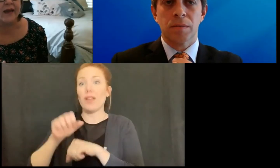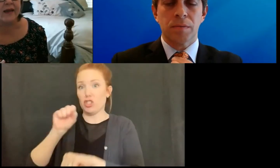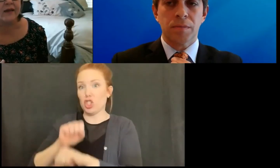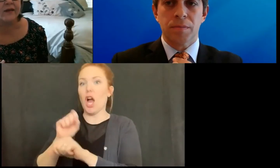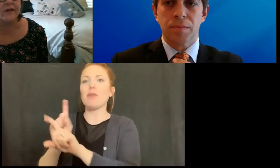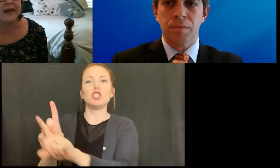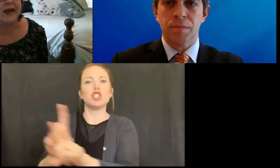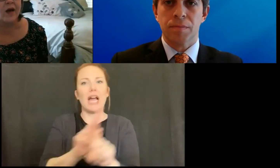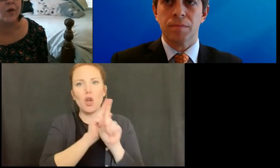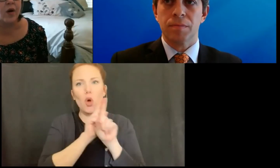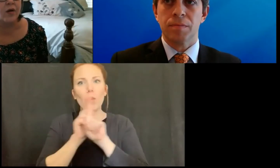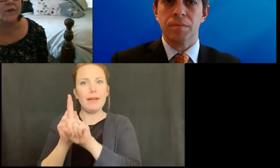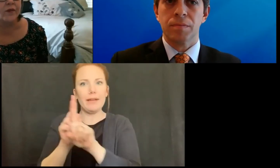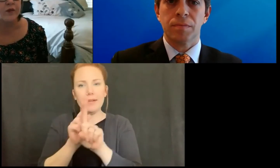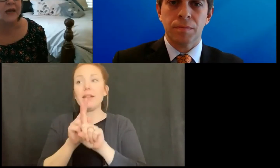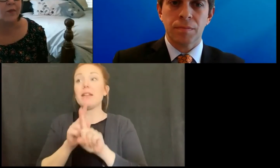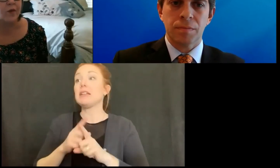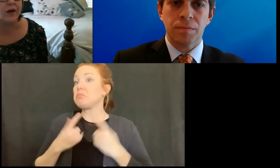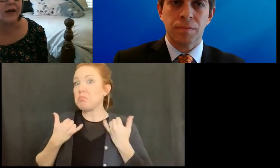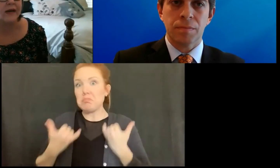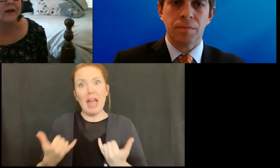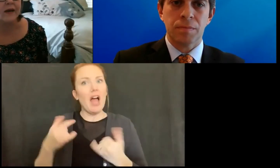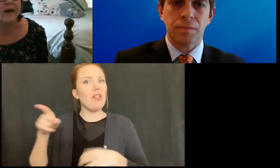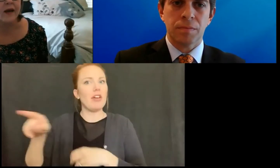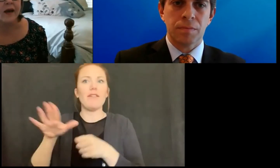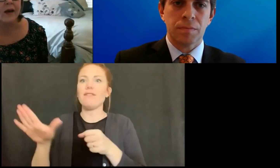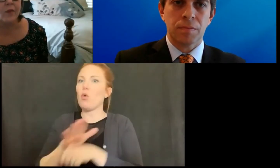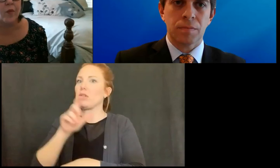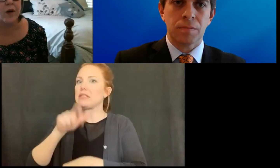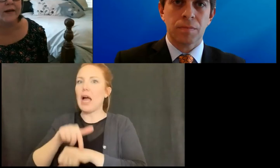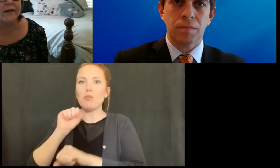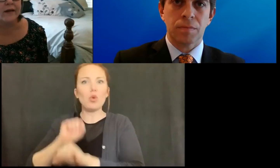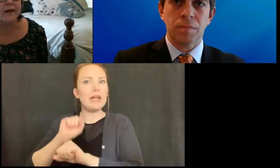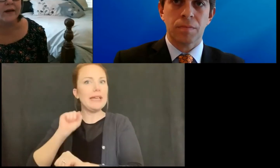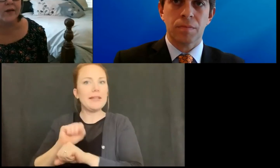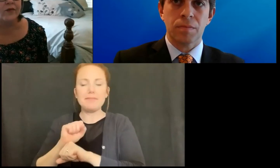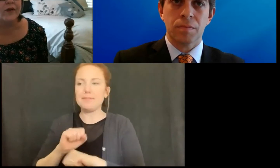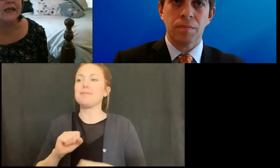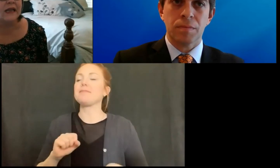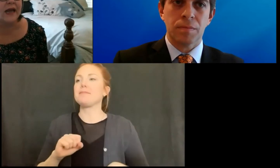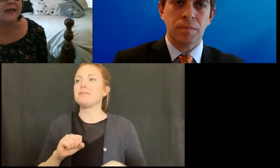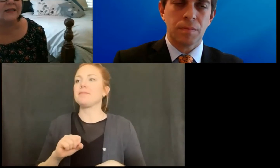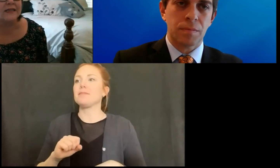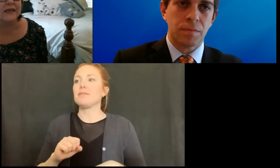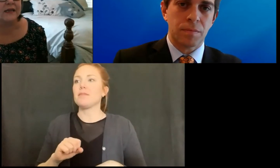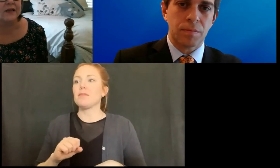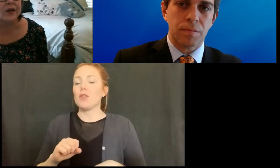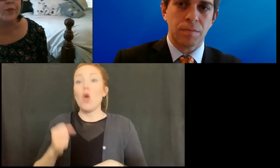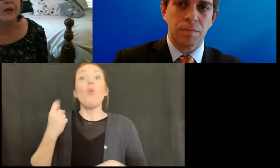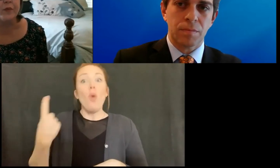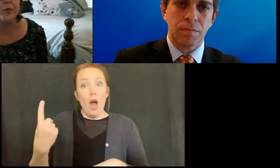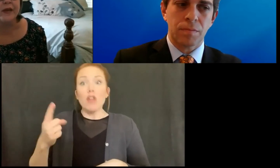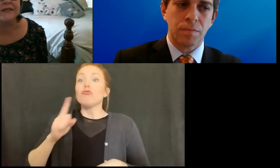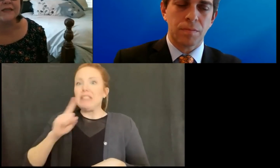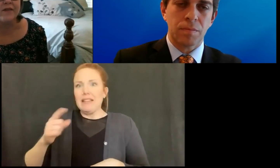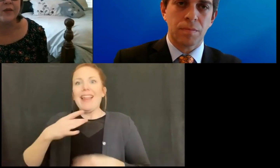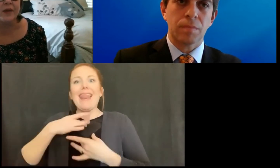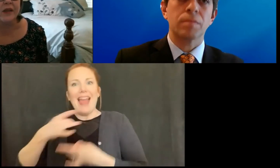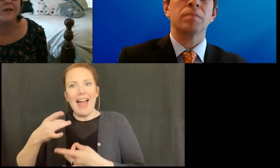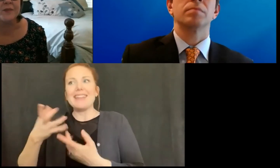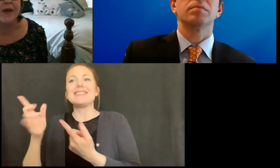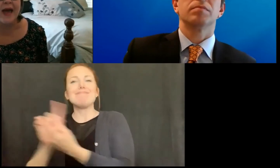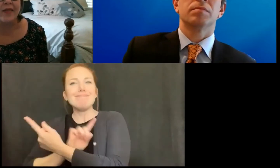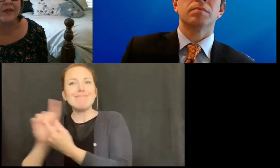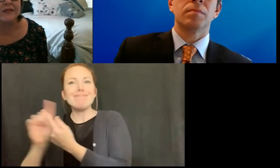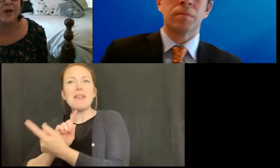shadowing and now are full-time working. One really likes the people piece of it,